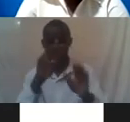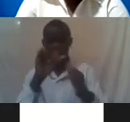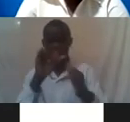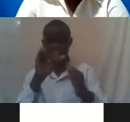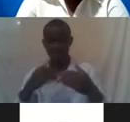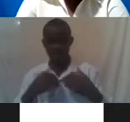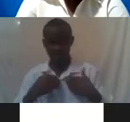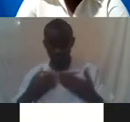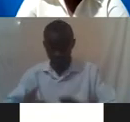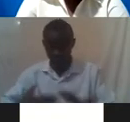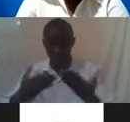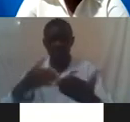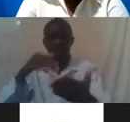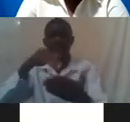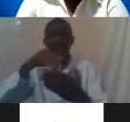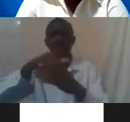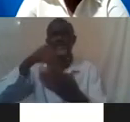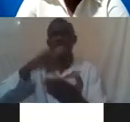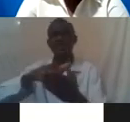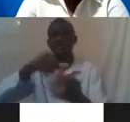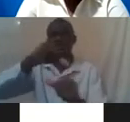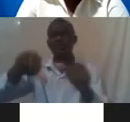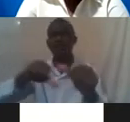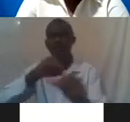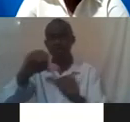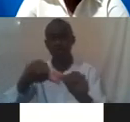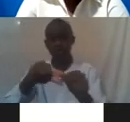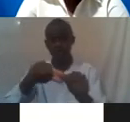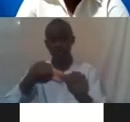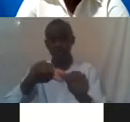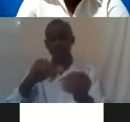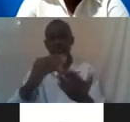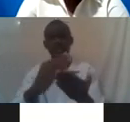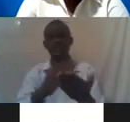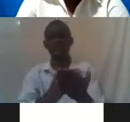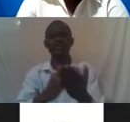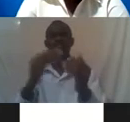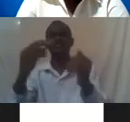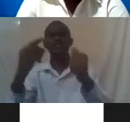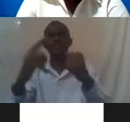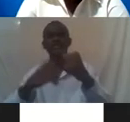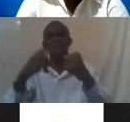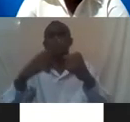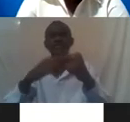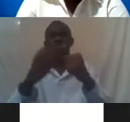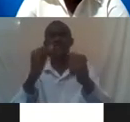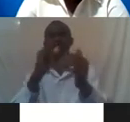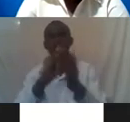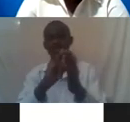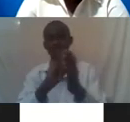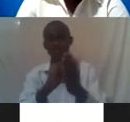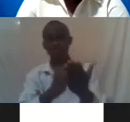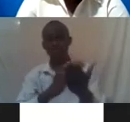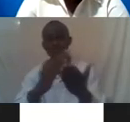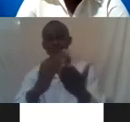in it about, in section 67 of the amendment bill, there is